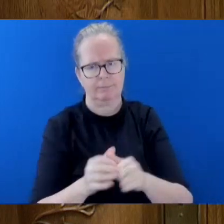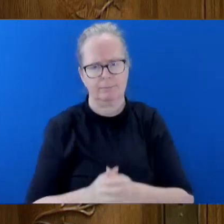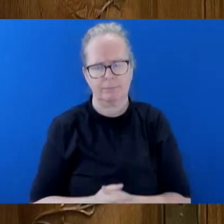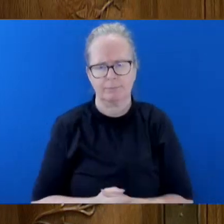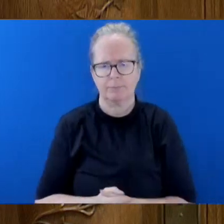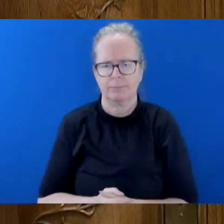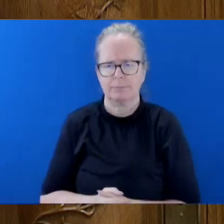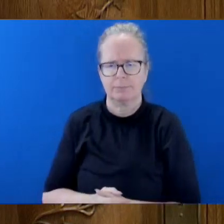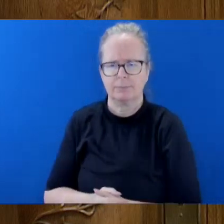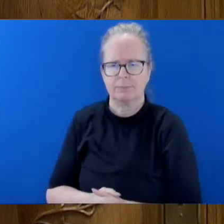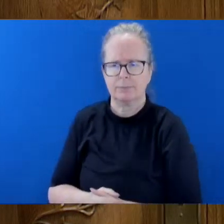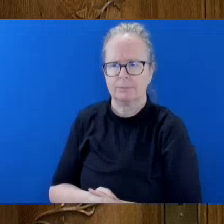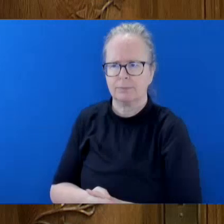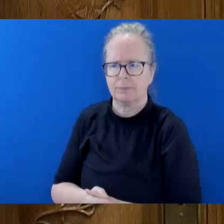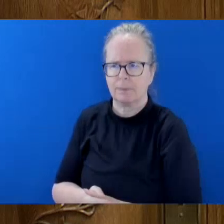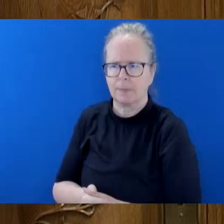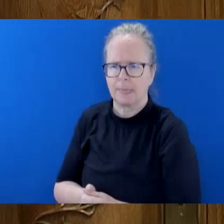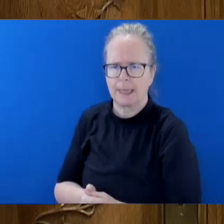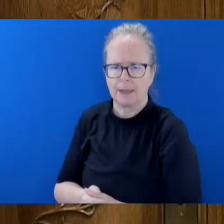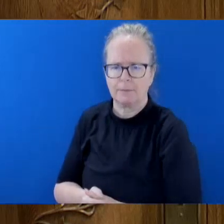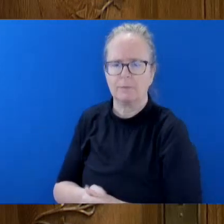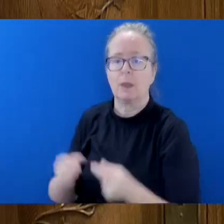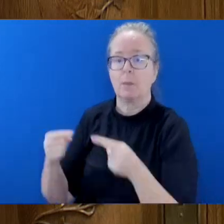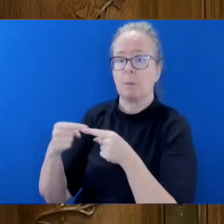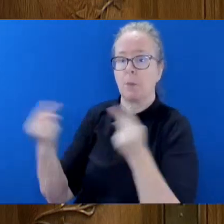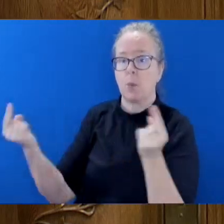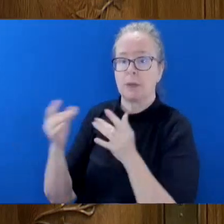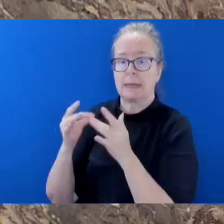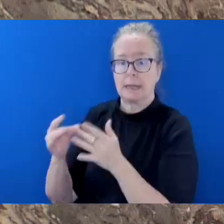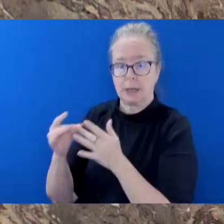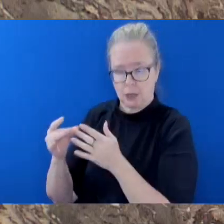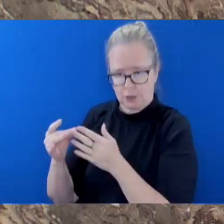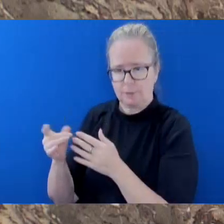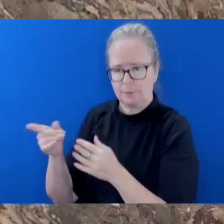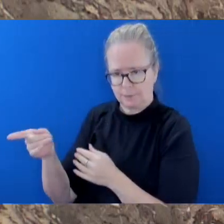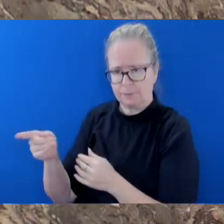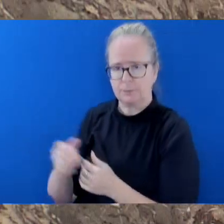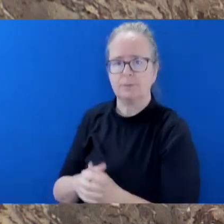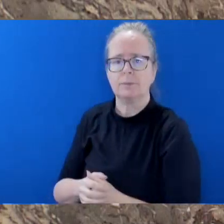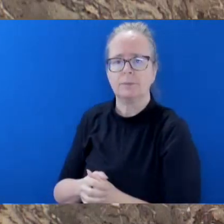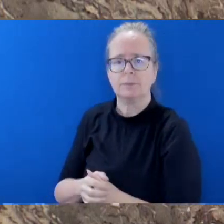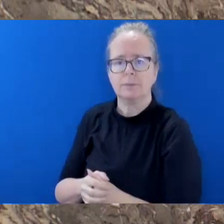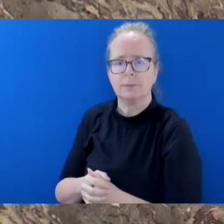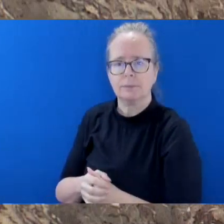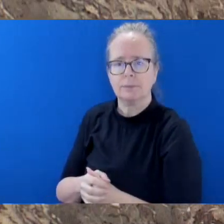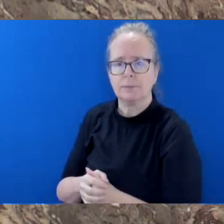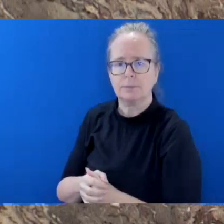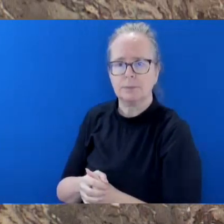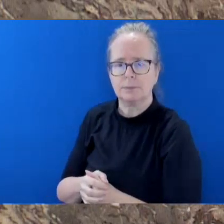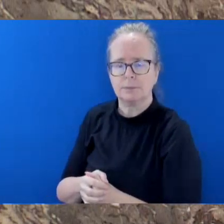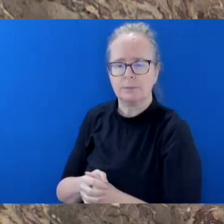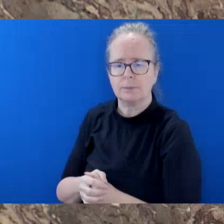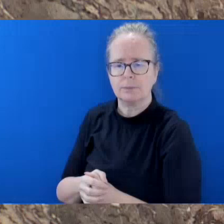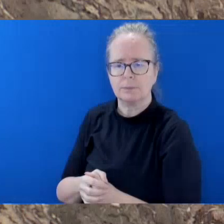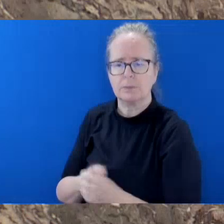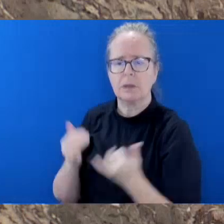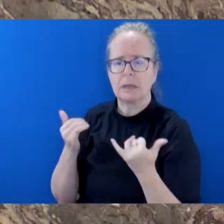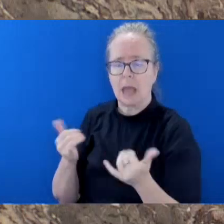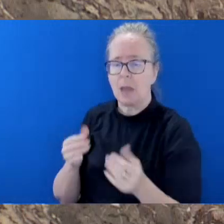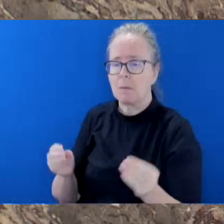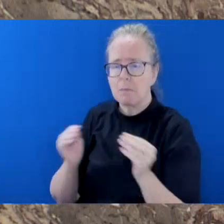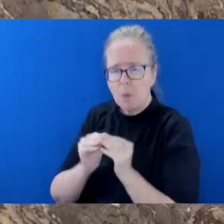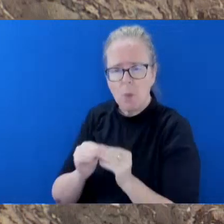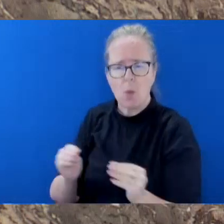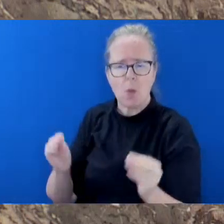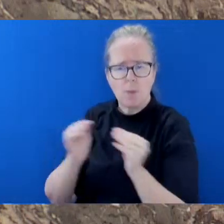Official Opposition House Leader. Thank you, Mr. Speaker. Well, today we're actually seeing more uncertainty on our land base than